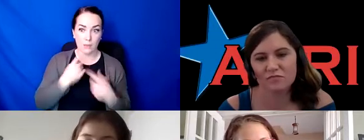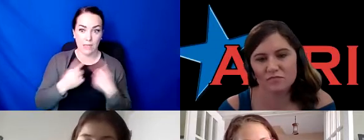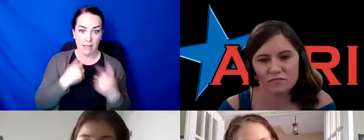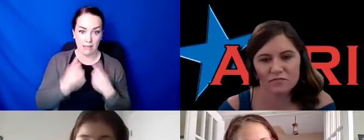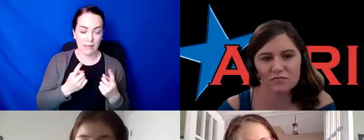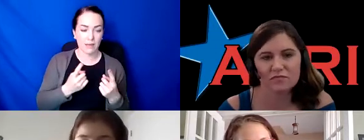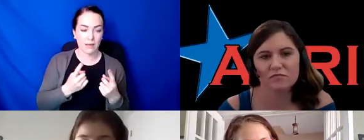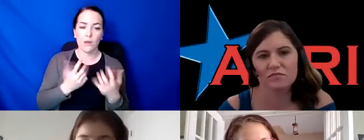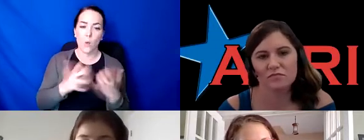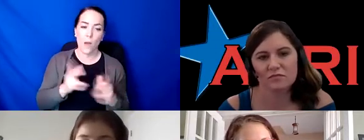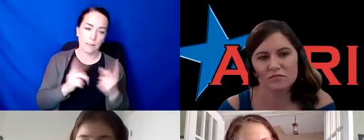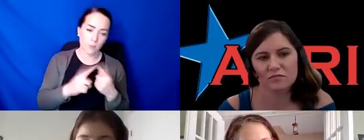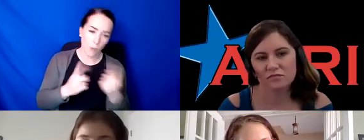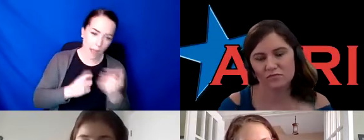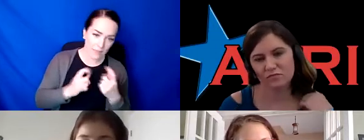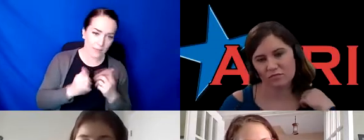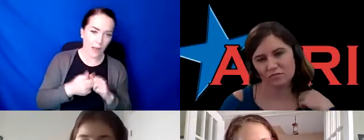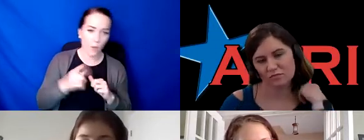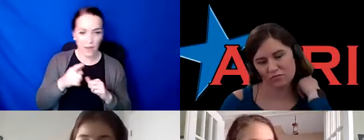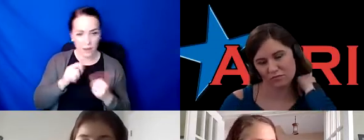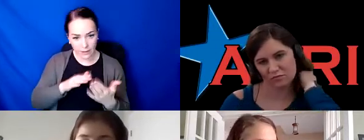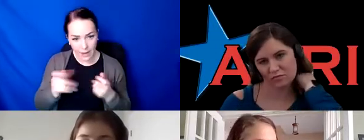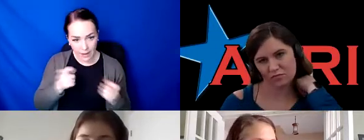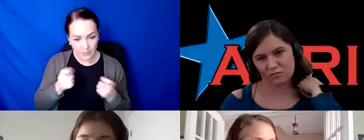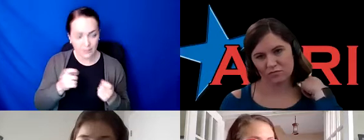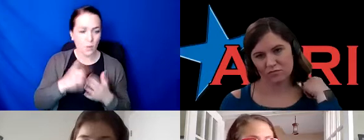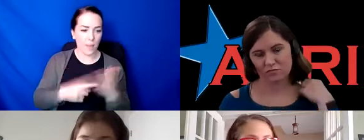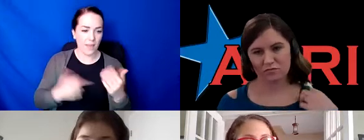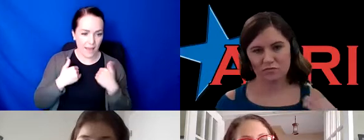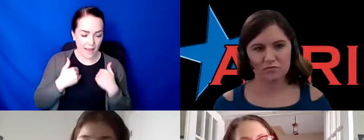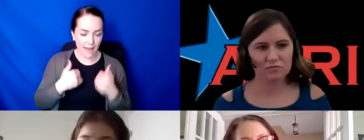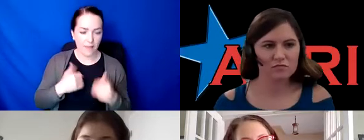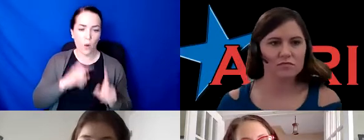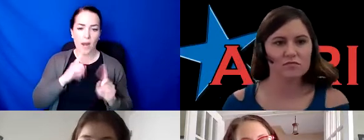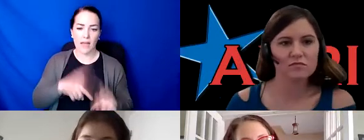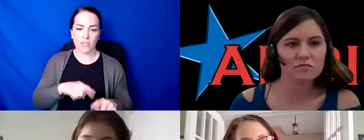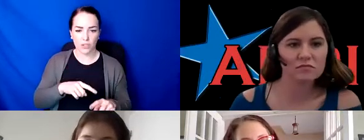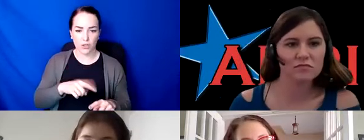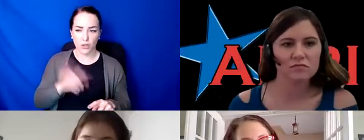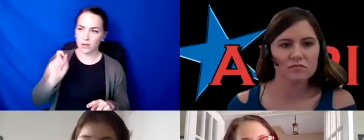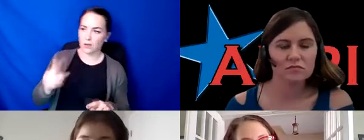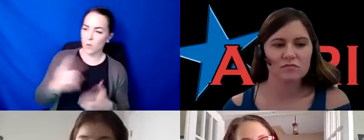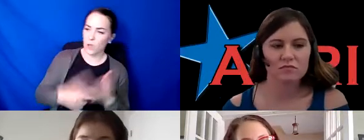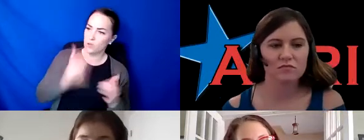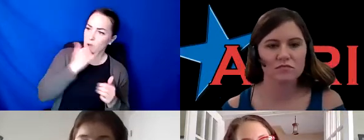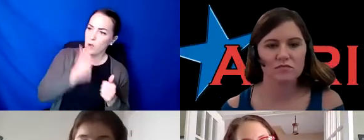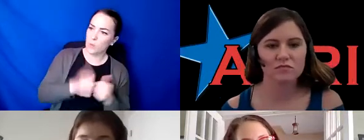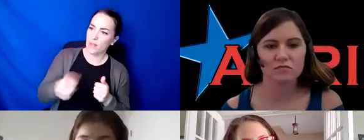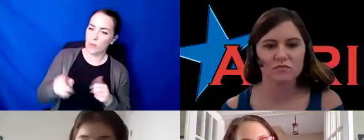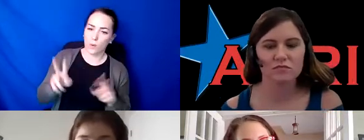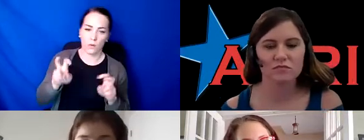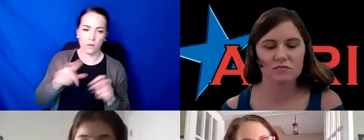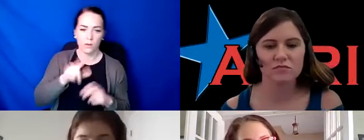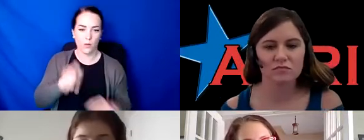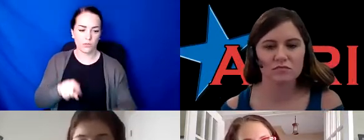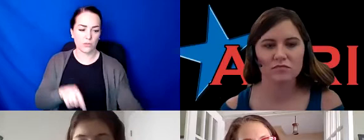how they're handling it or, or like answer what's wrong with you, quote unquote. Whereas I have a